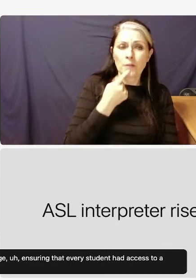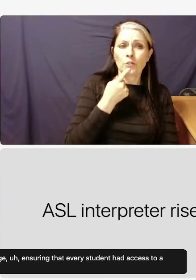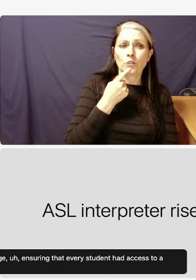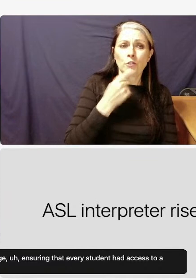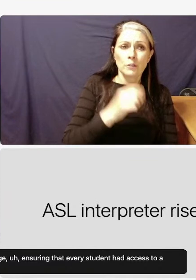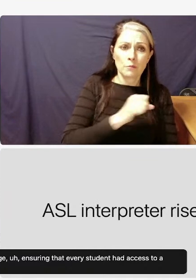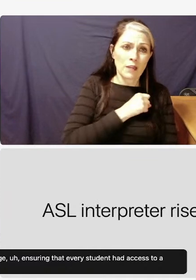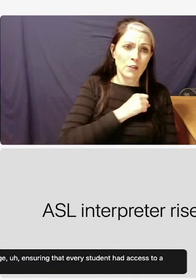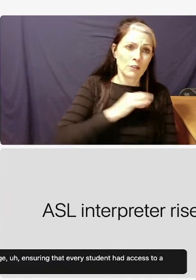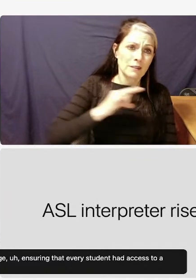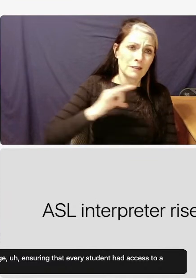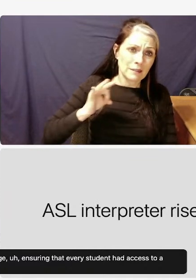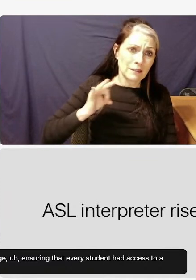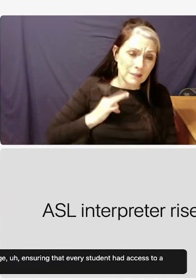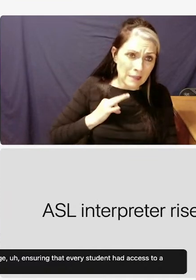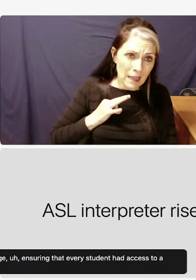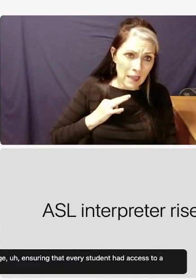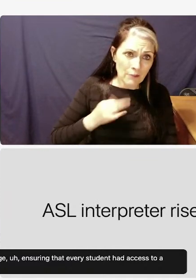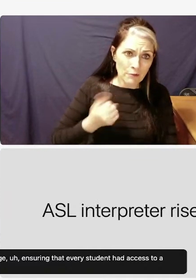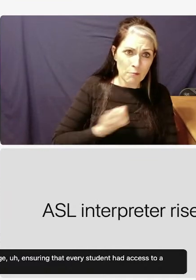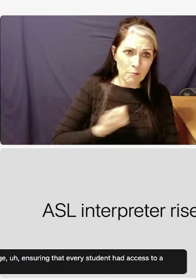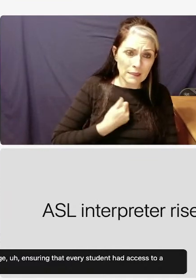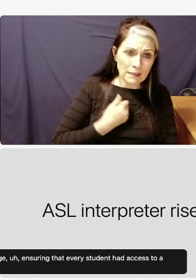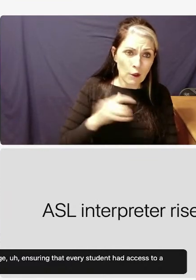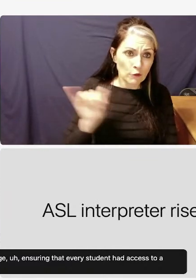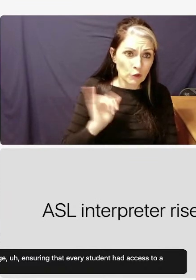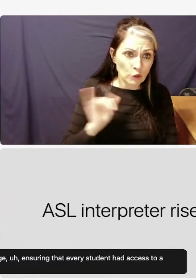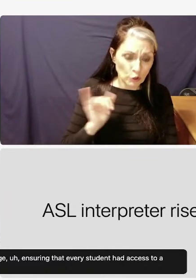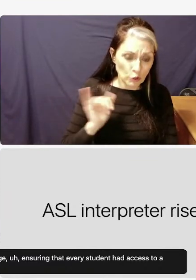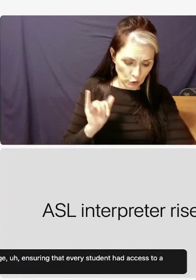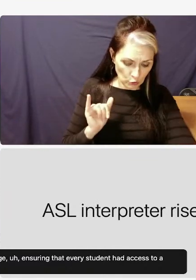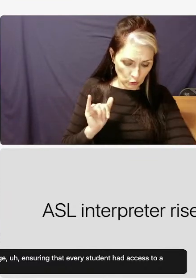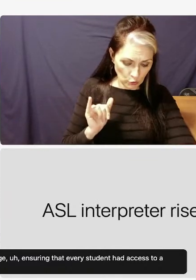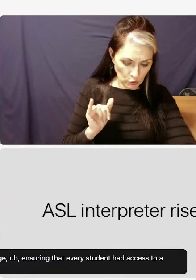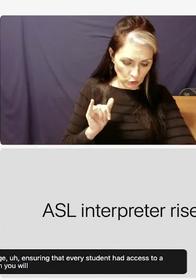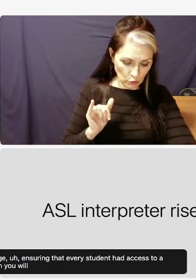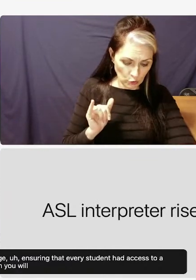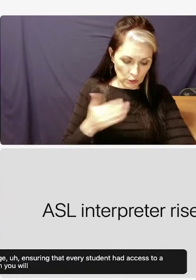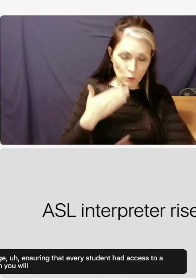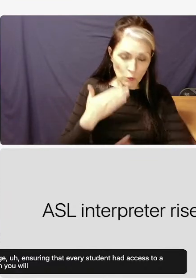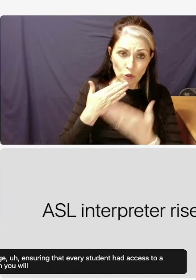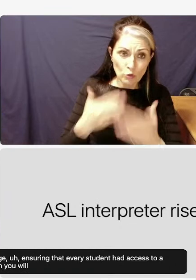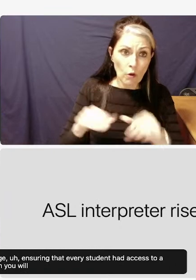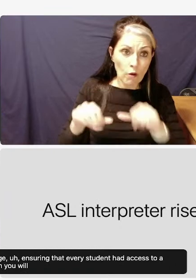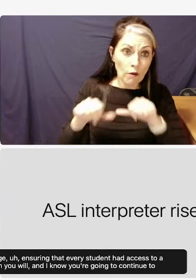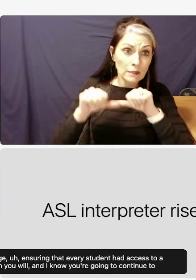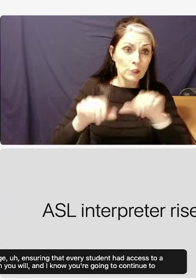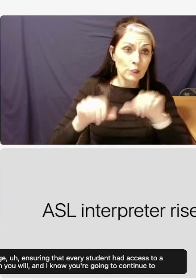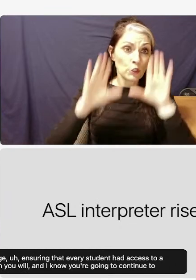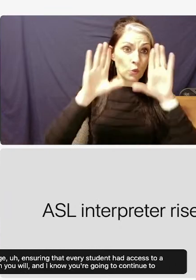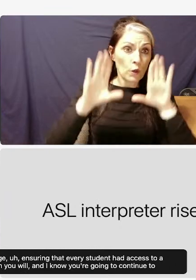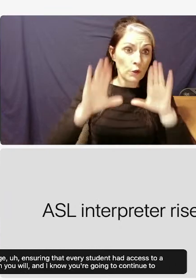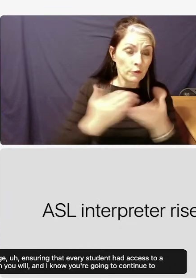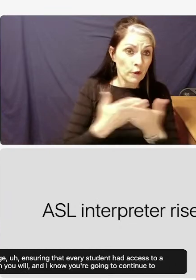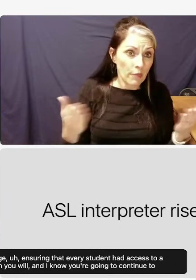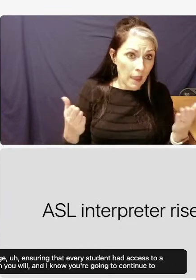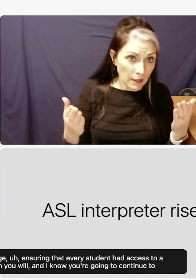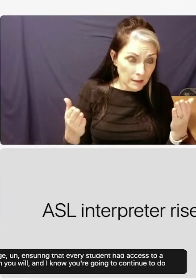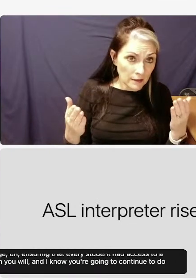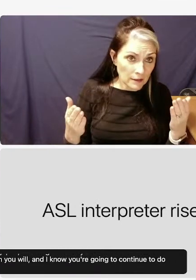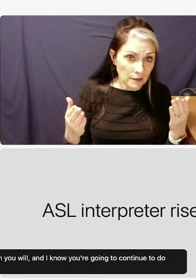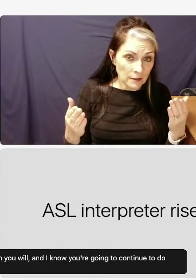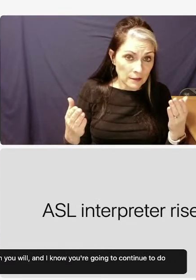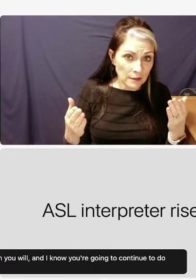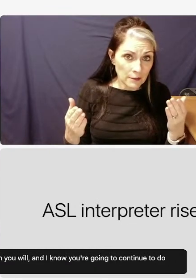staff by uh me personally i wish you well and i know you're going to continue to do great things uh and and